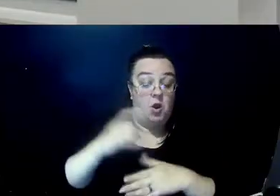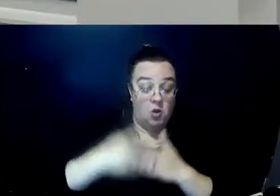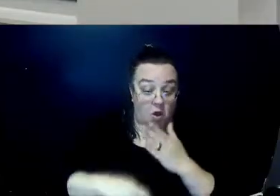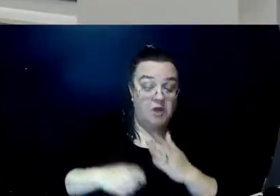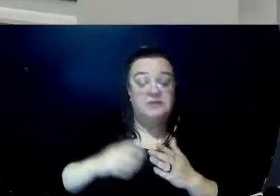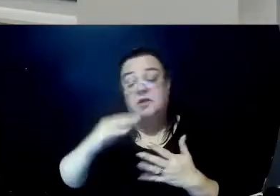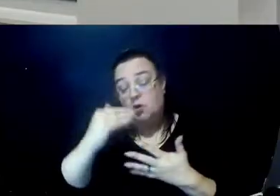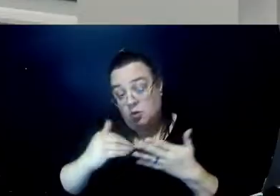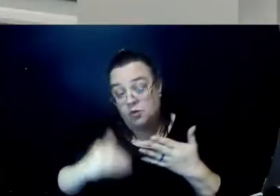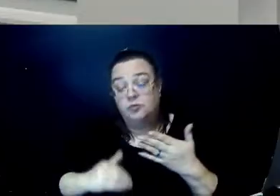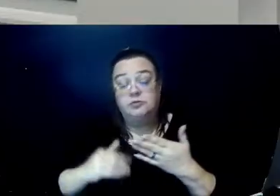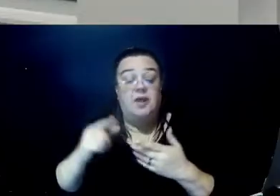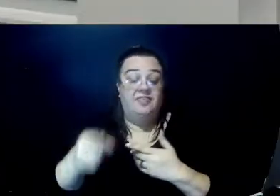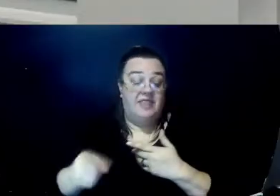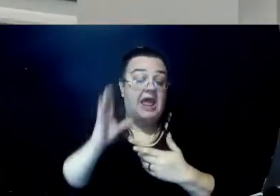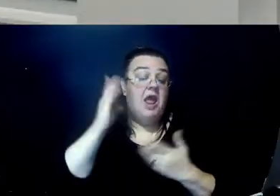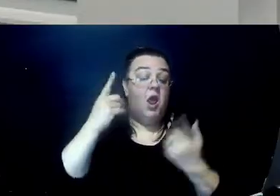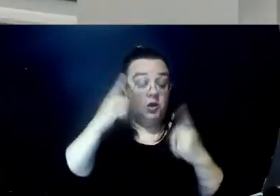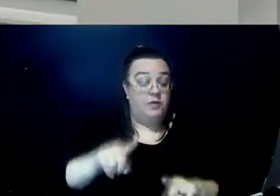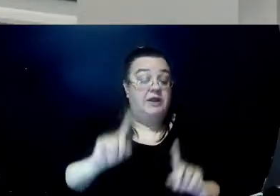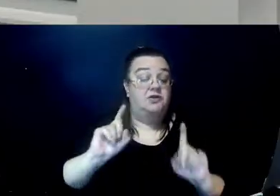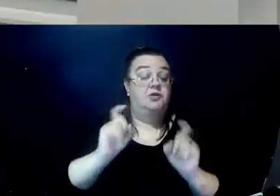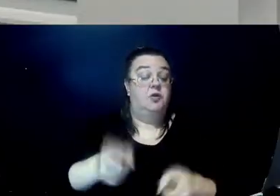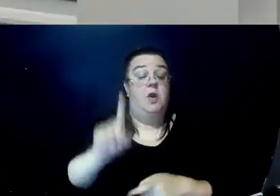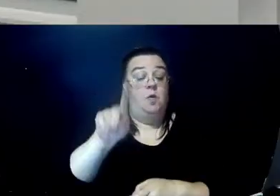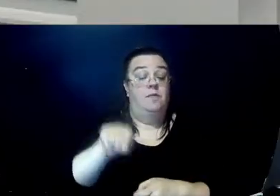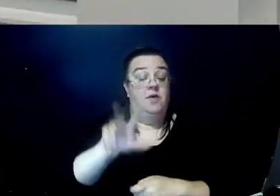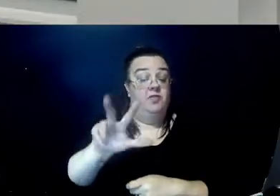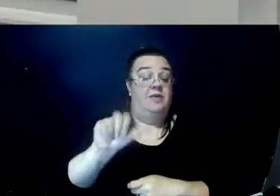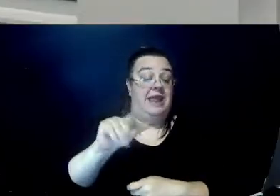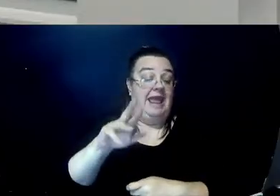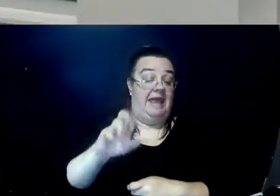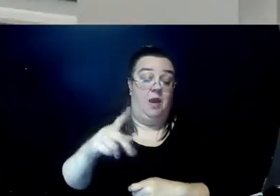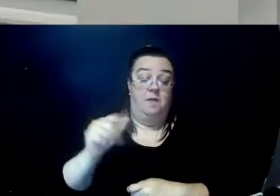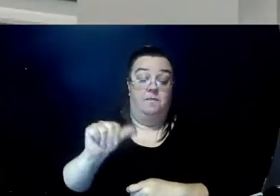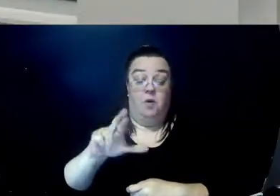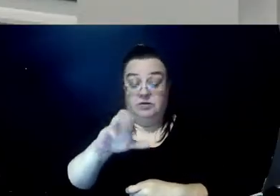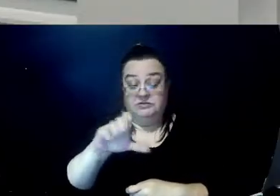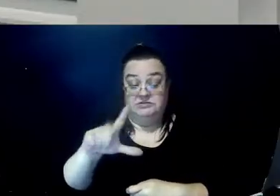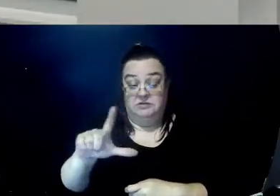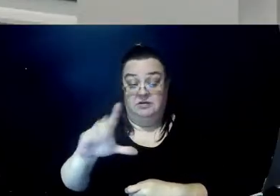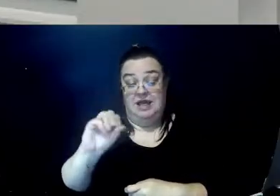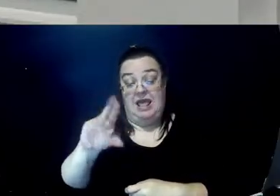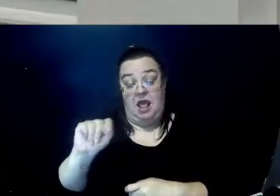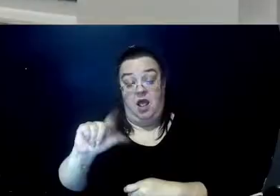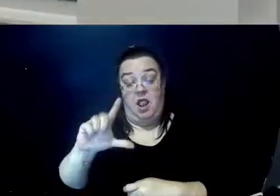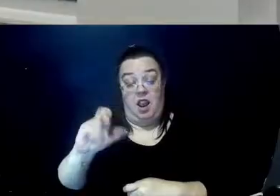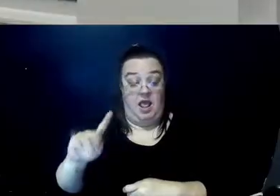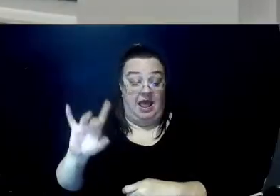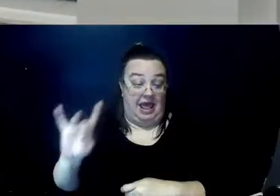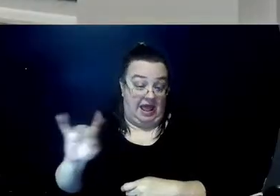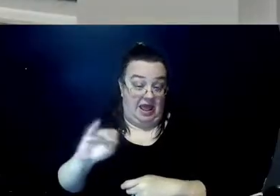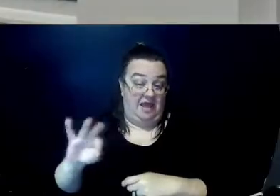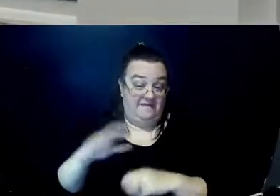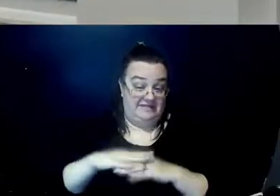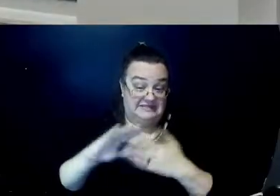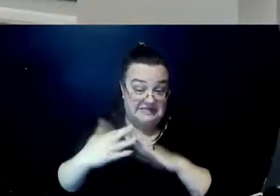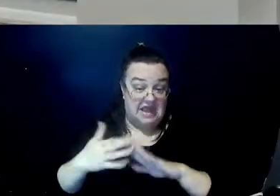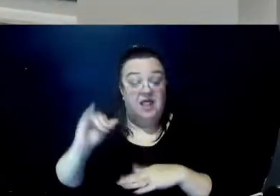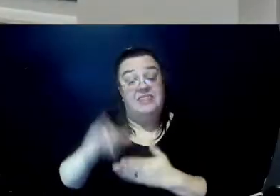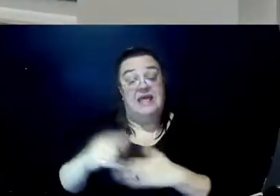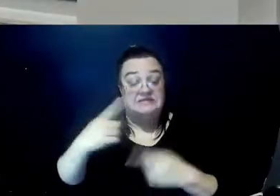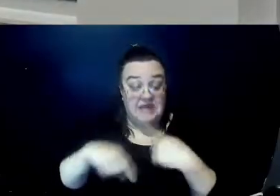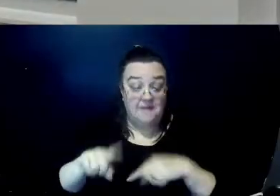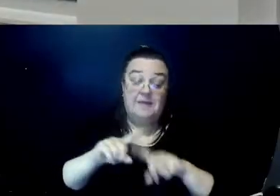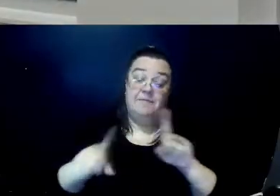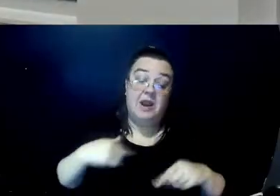but I would urge you to be careful about this condition of the stream and the eroding bank on Boyd Park